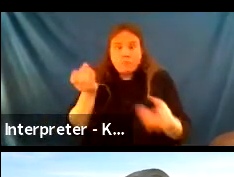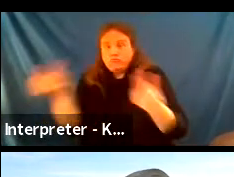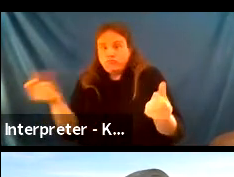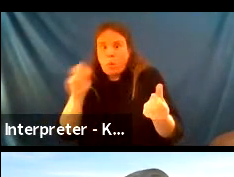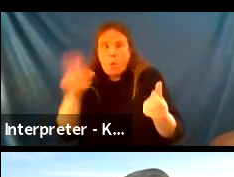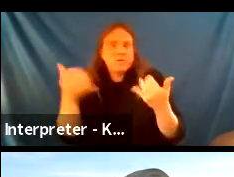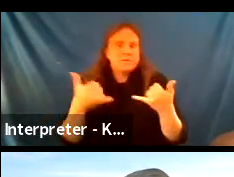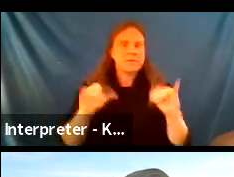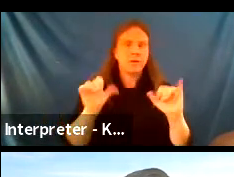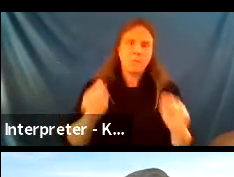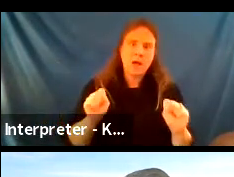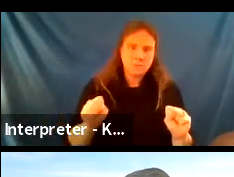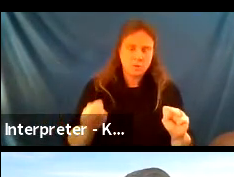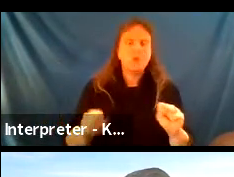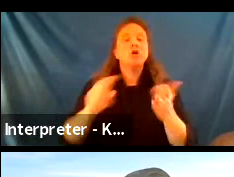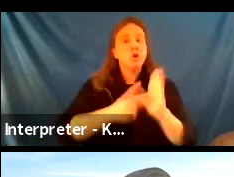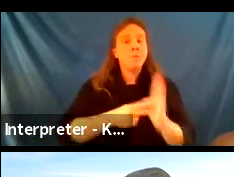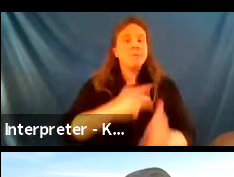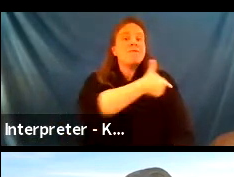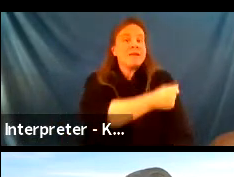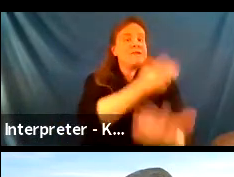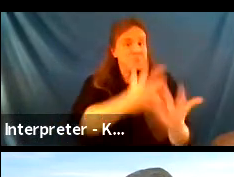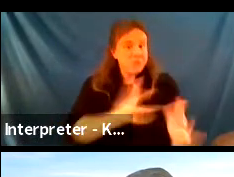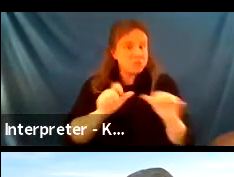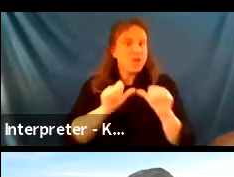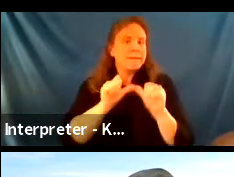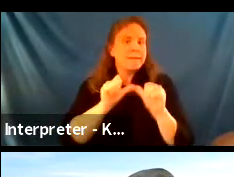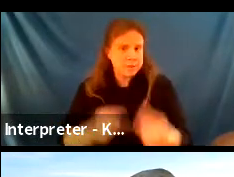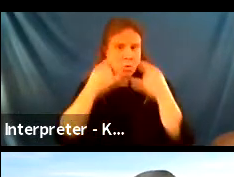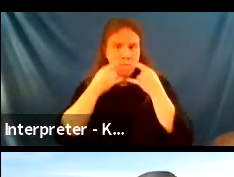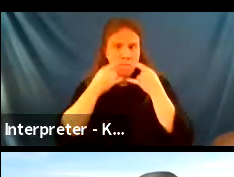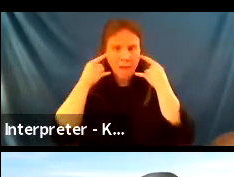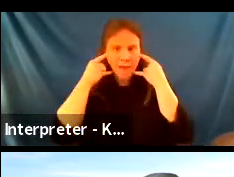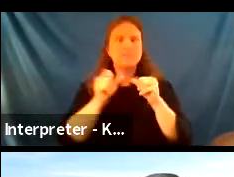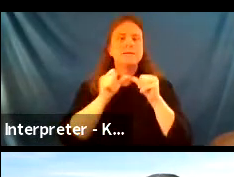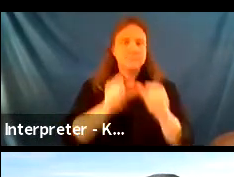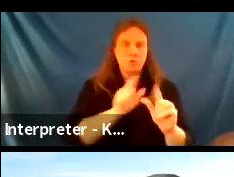reason alone, we need to continue to mask and socially distance.